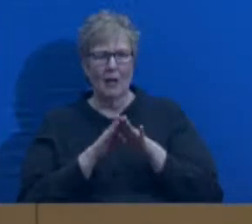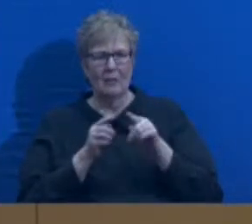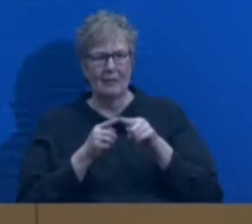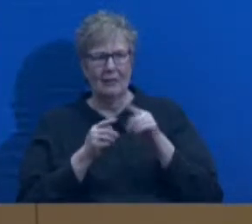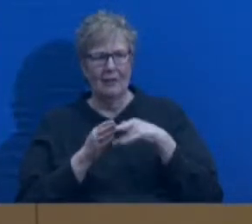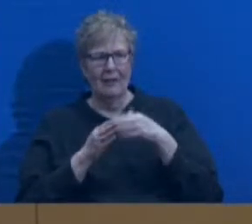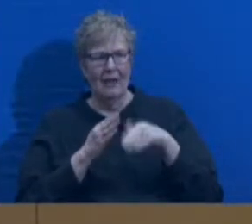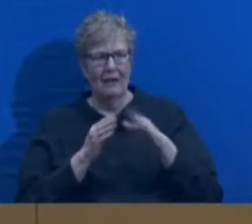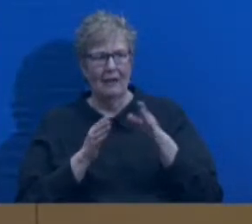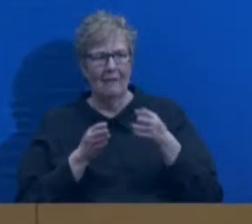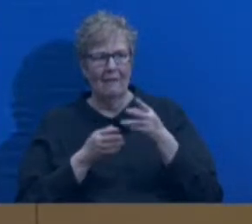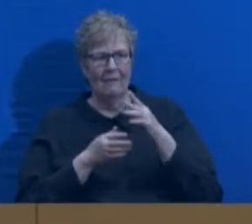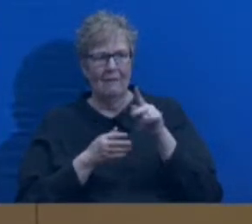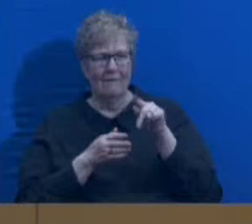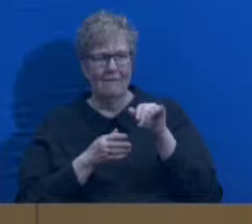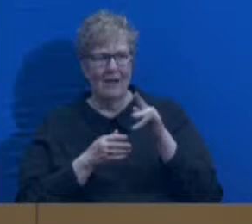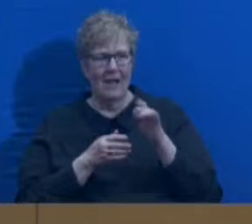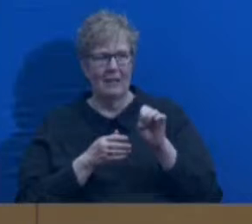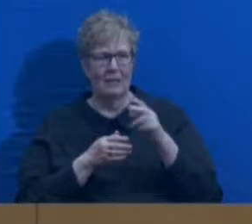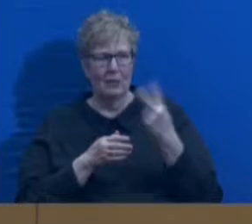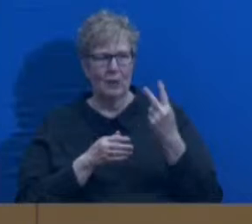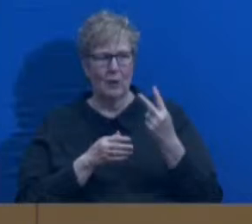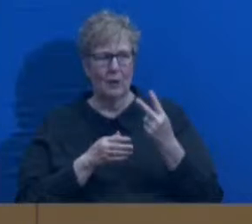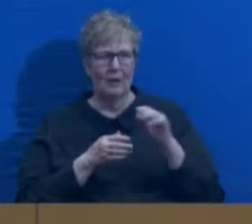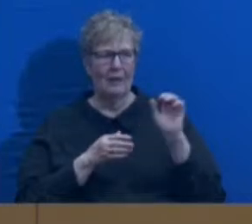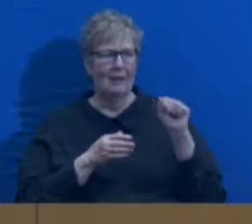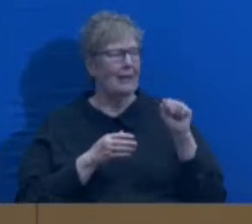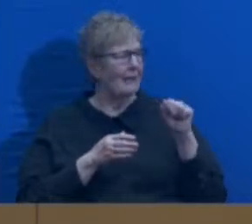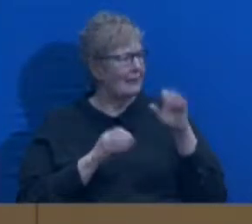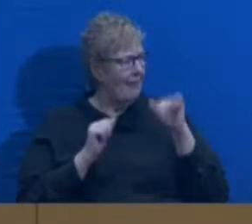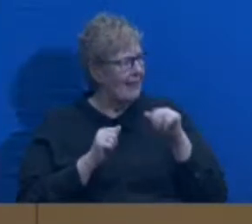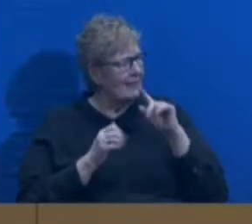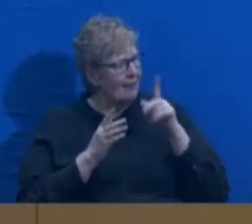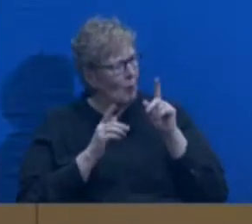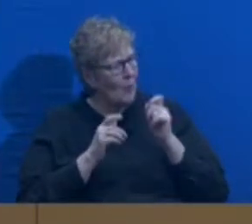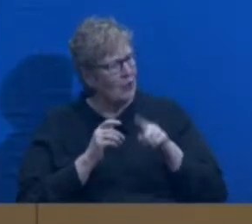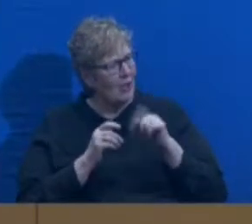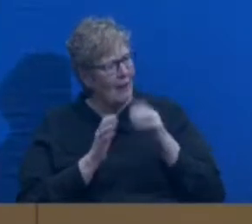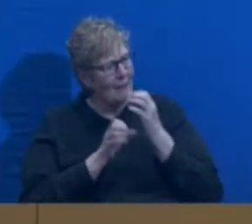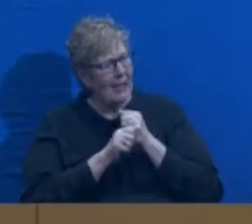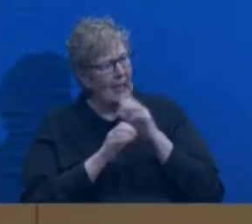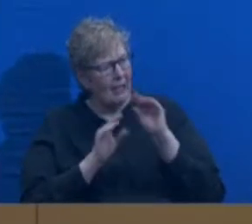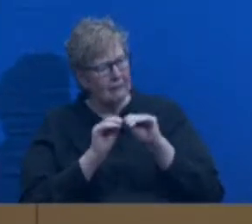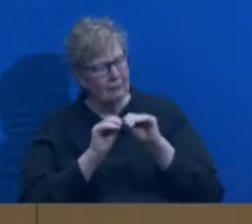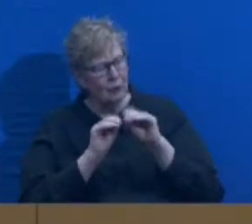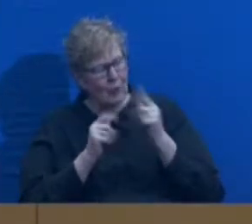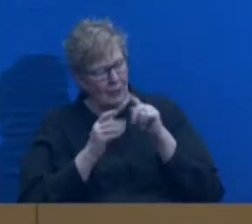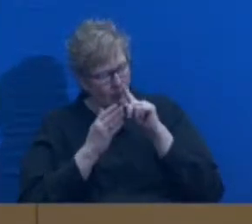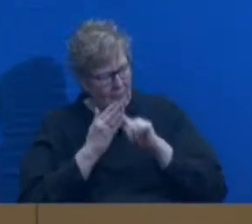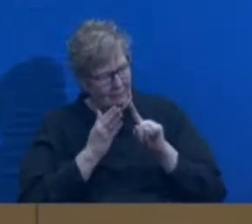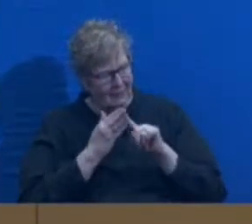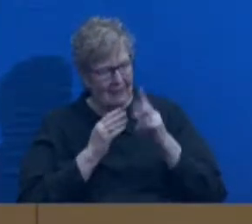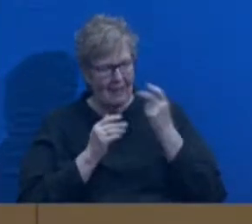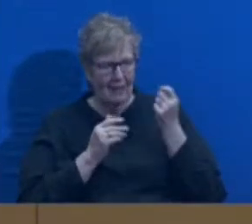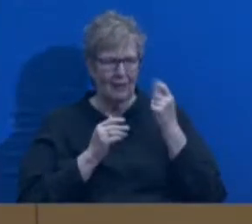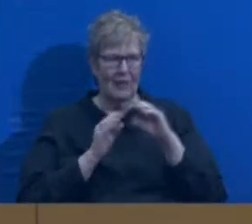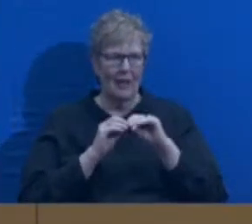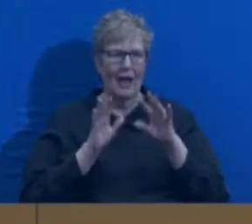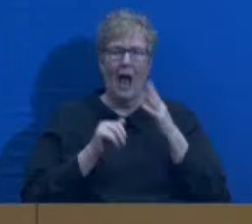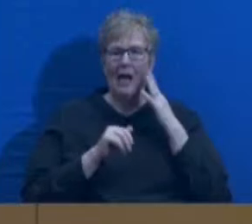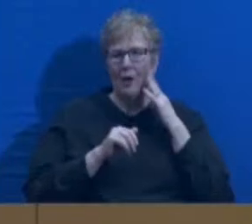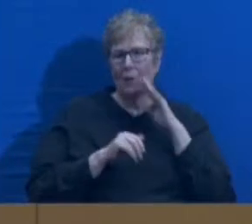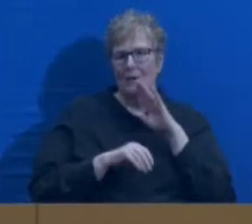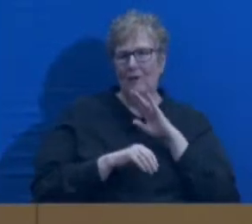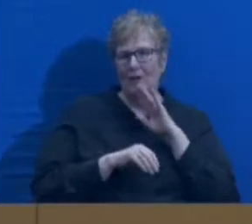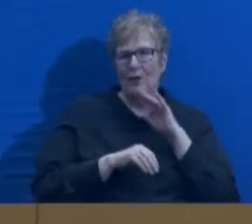2? Yeah, again, that's the question that I'm getting clarification on. I know that it can be frustrating